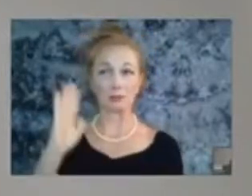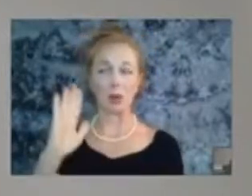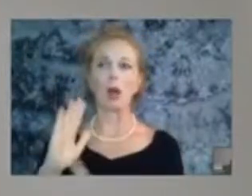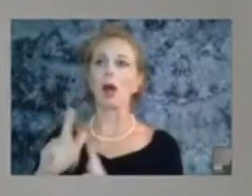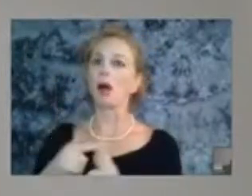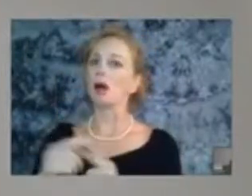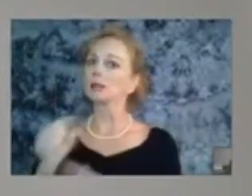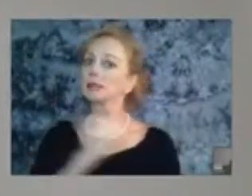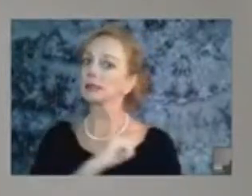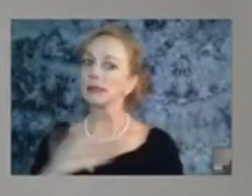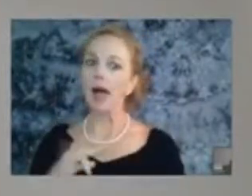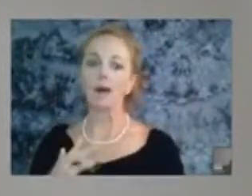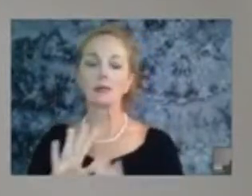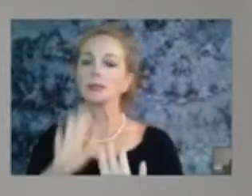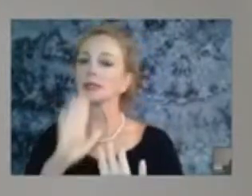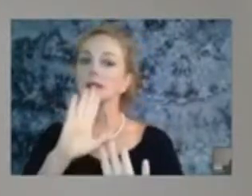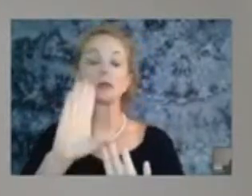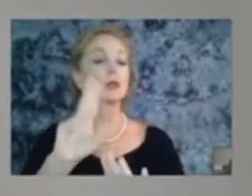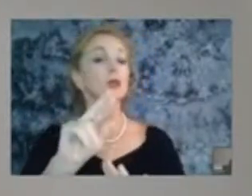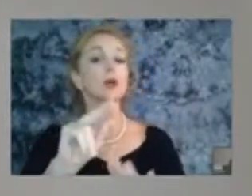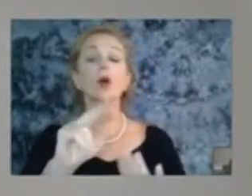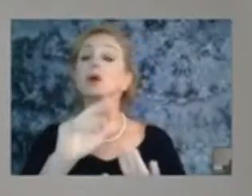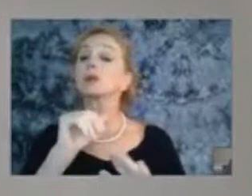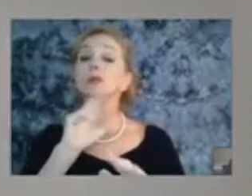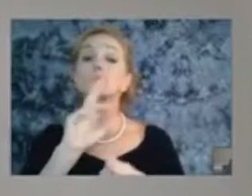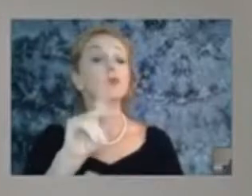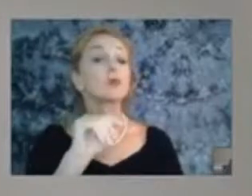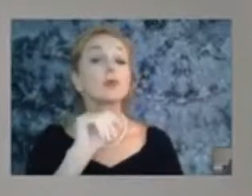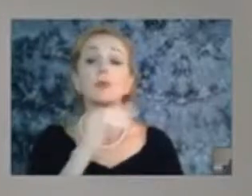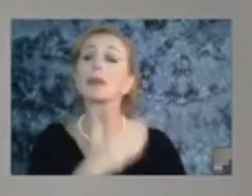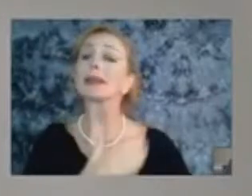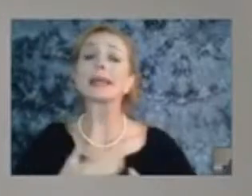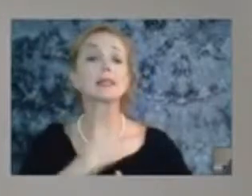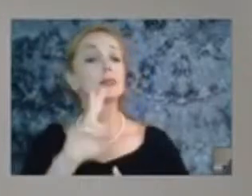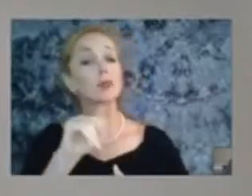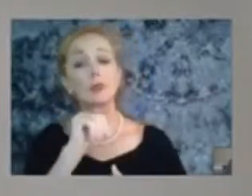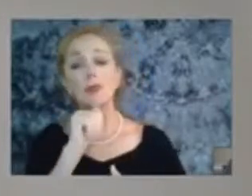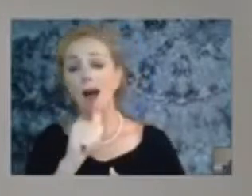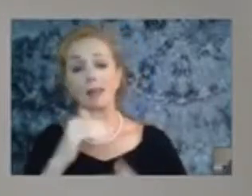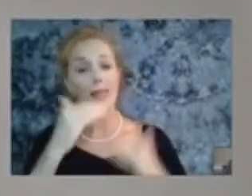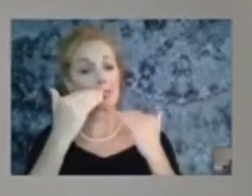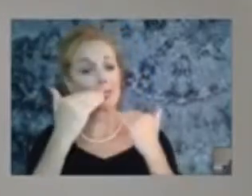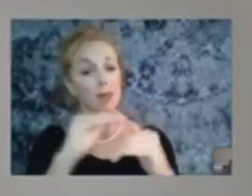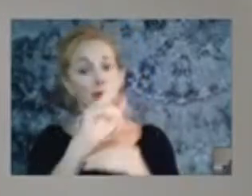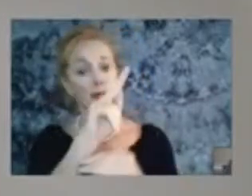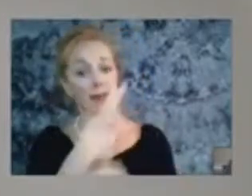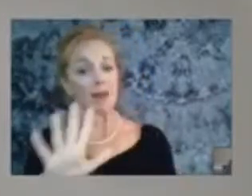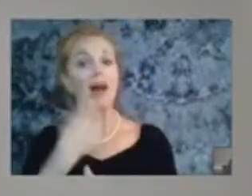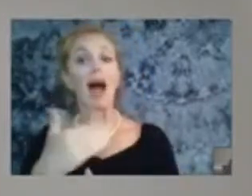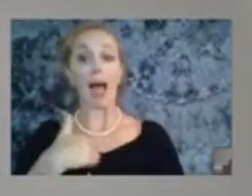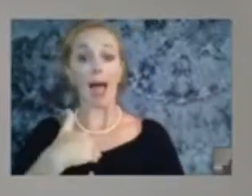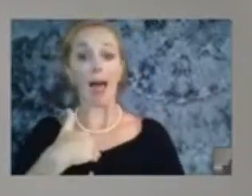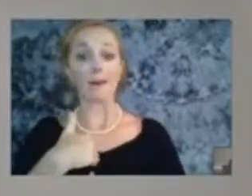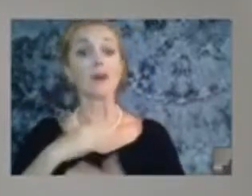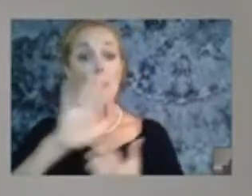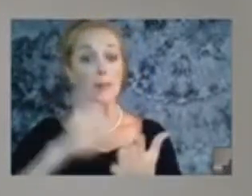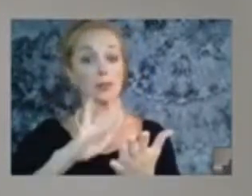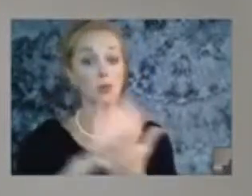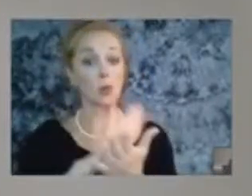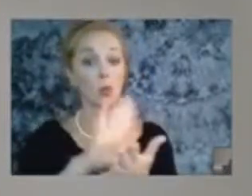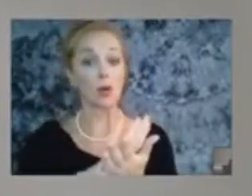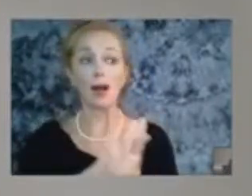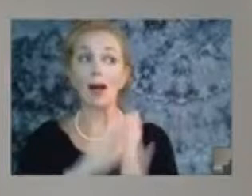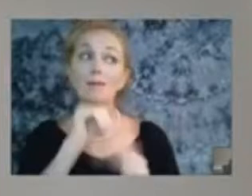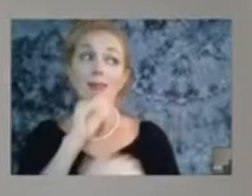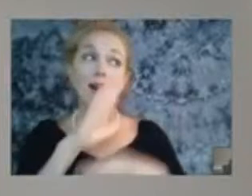saying, please don't limit it to K-5. Please, I do have middle schoolers, as Ms. Marshall suggested, that I'm not so comfortable